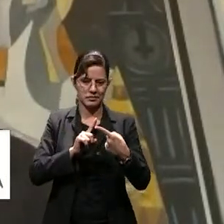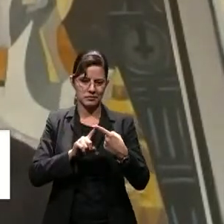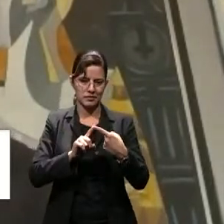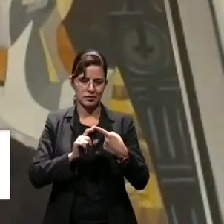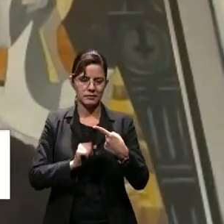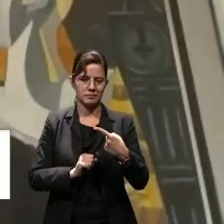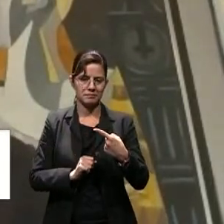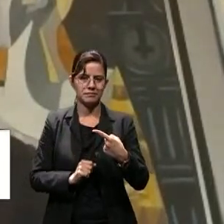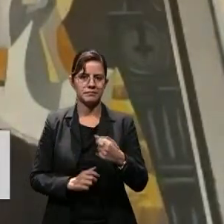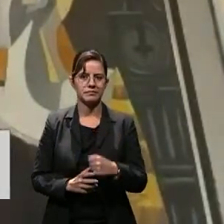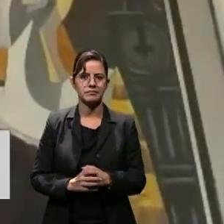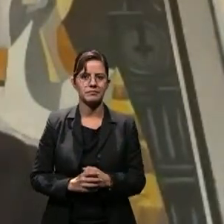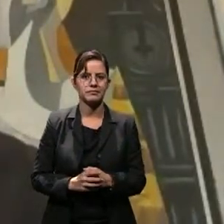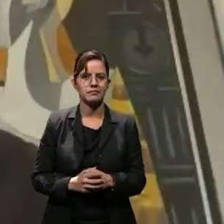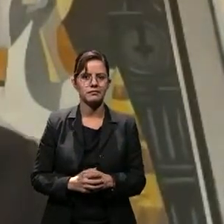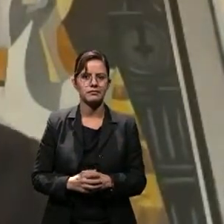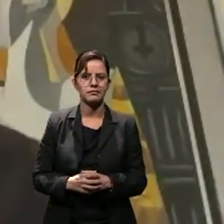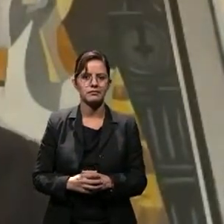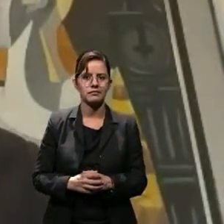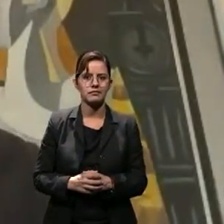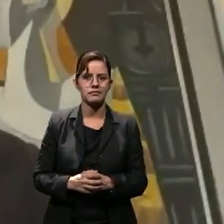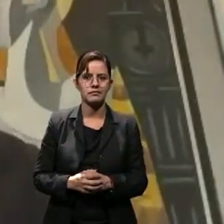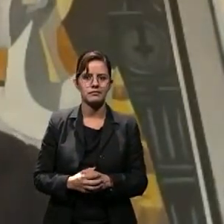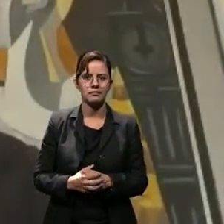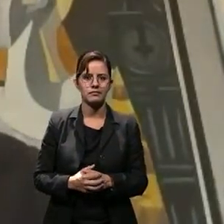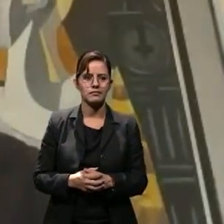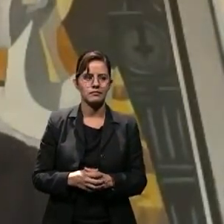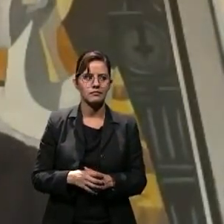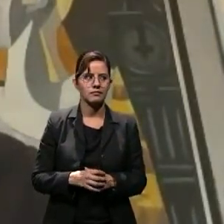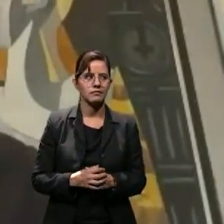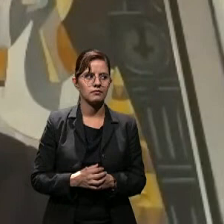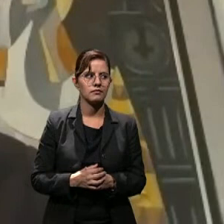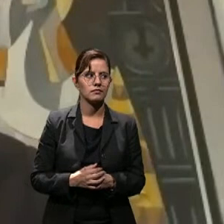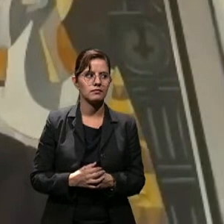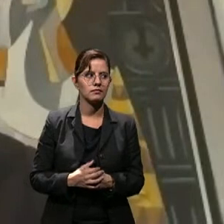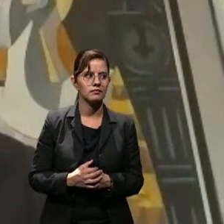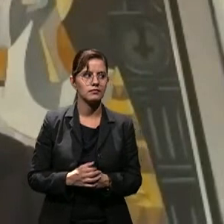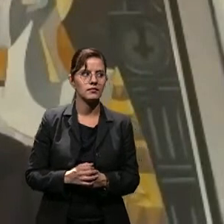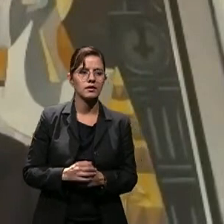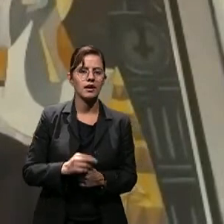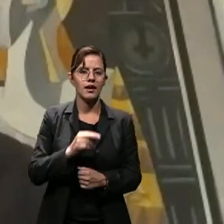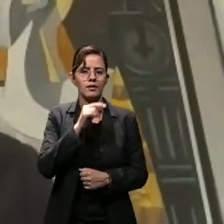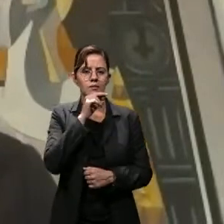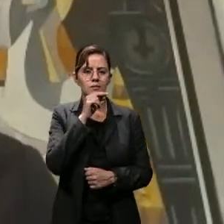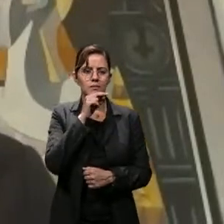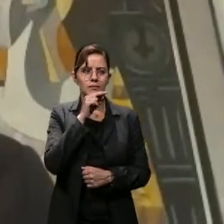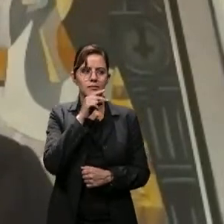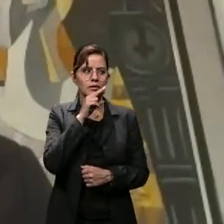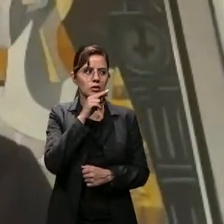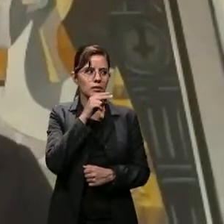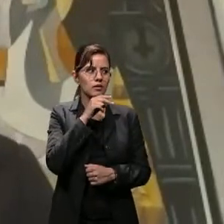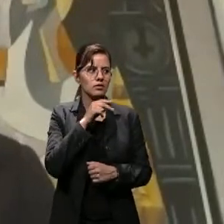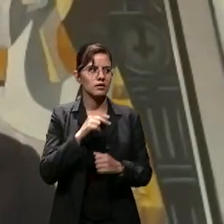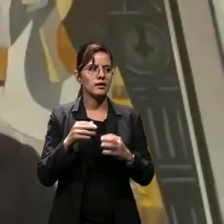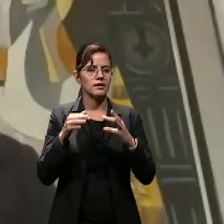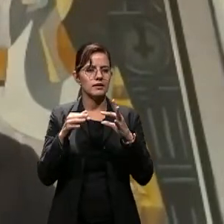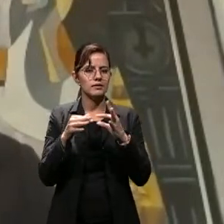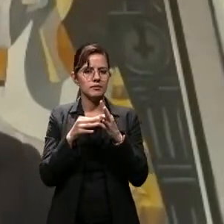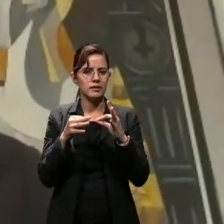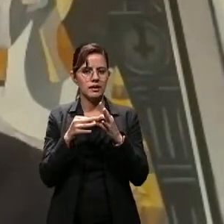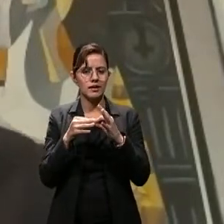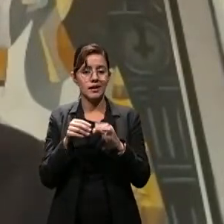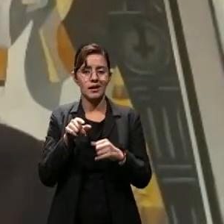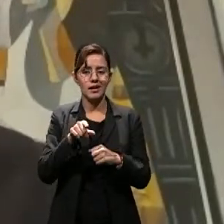insights. First of all, this concern that narratives of fraud are